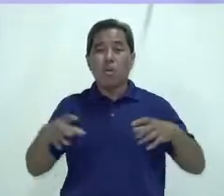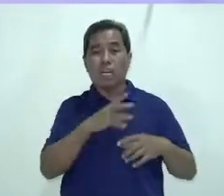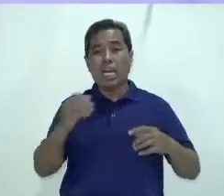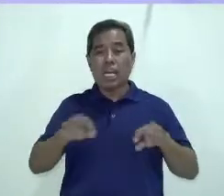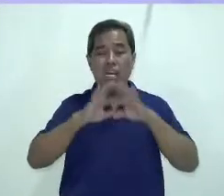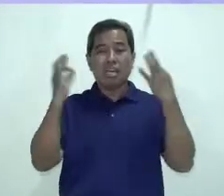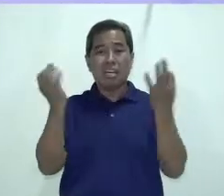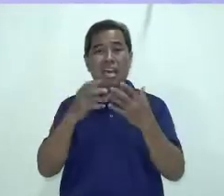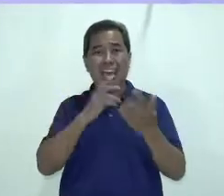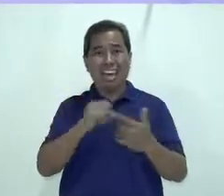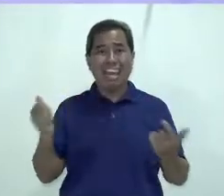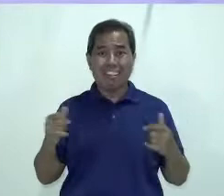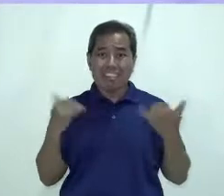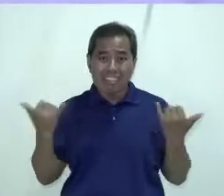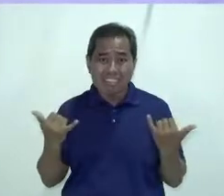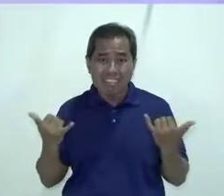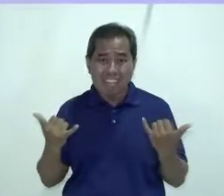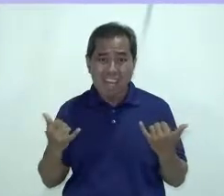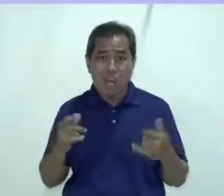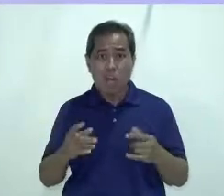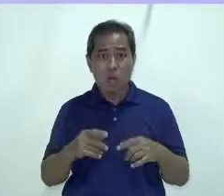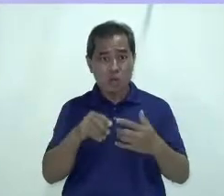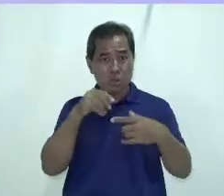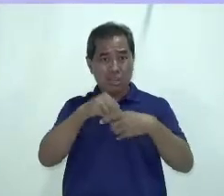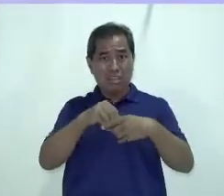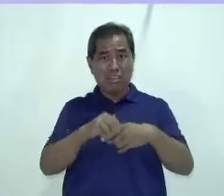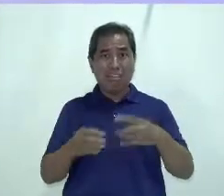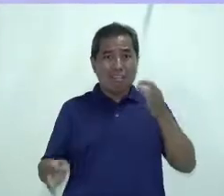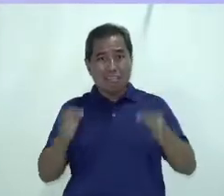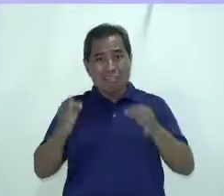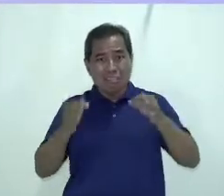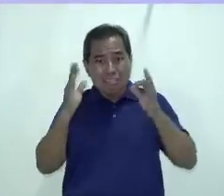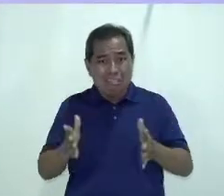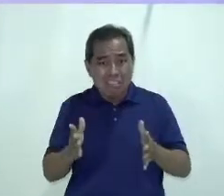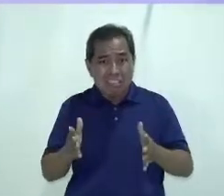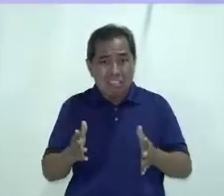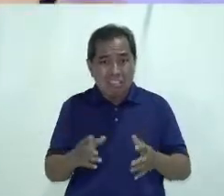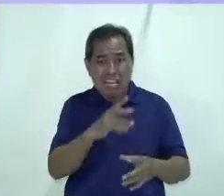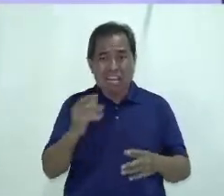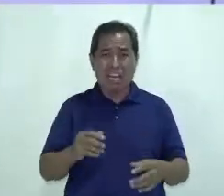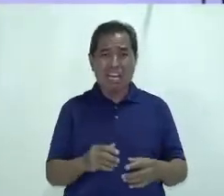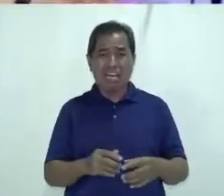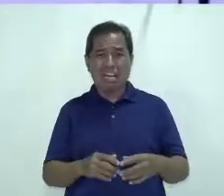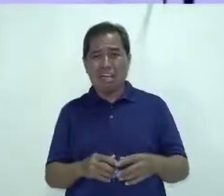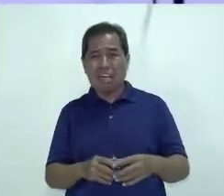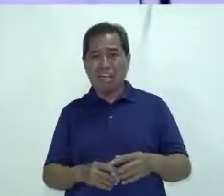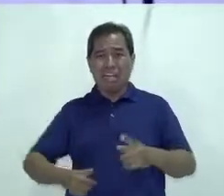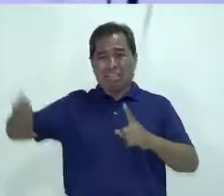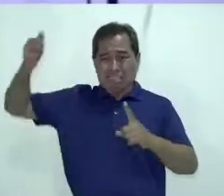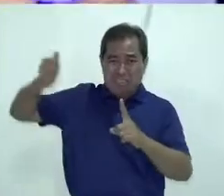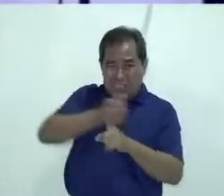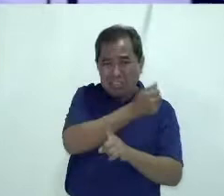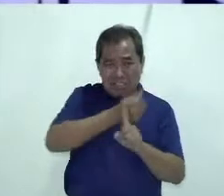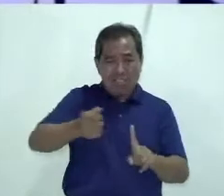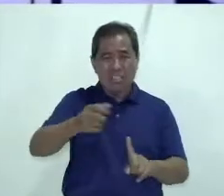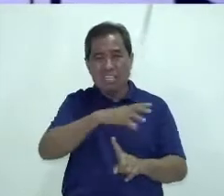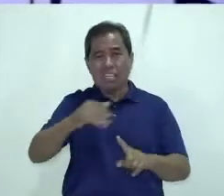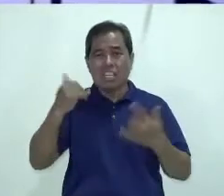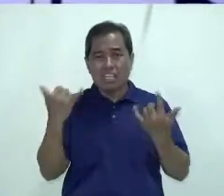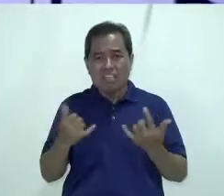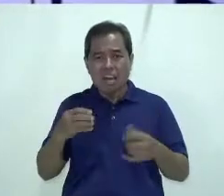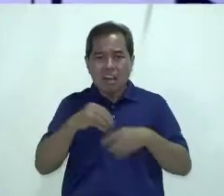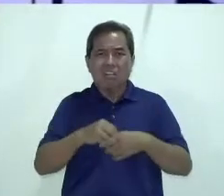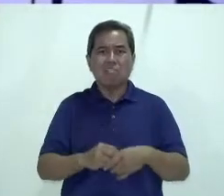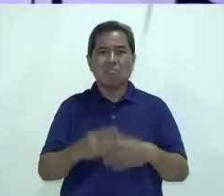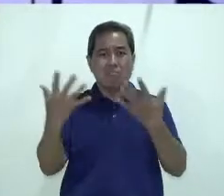And all of a sudden, here you are in front of the courts. And you're getting beaten up. And now you're in